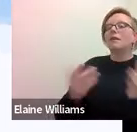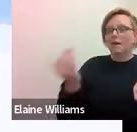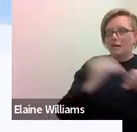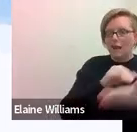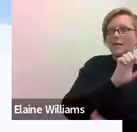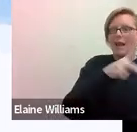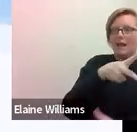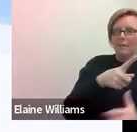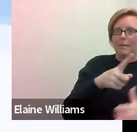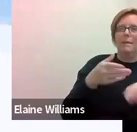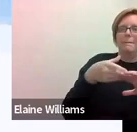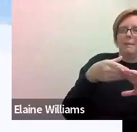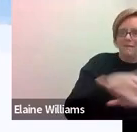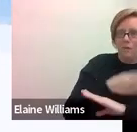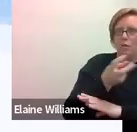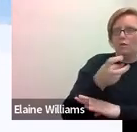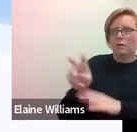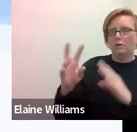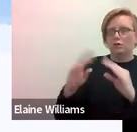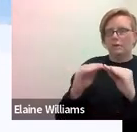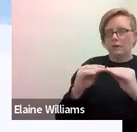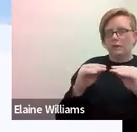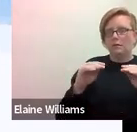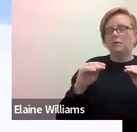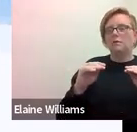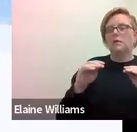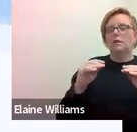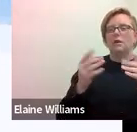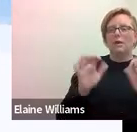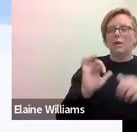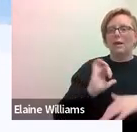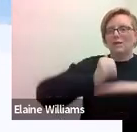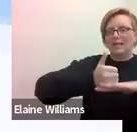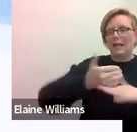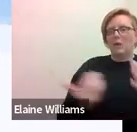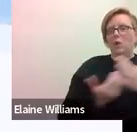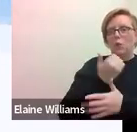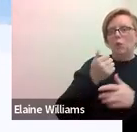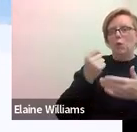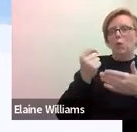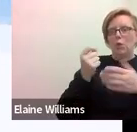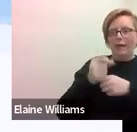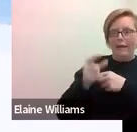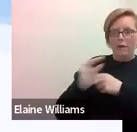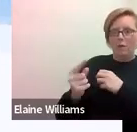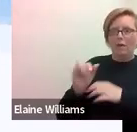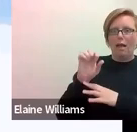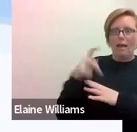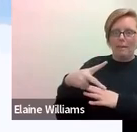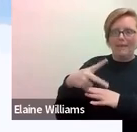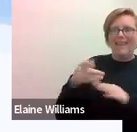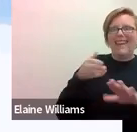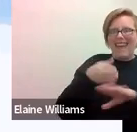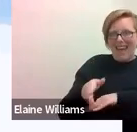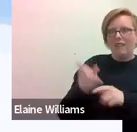wouldn't have to then create a new annual IEP after it had been amended for the public